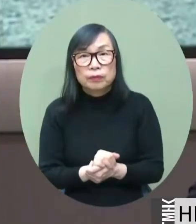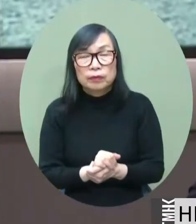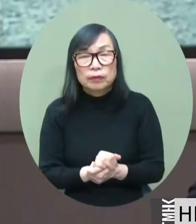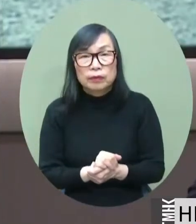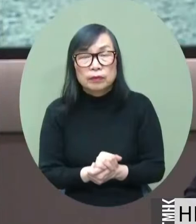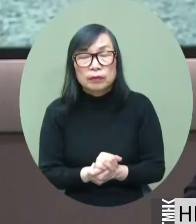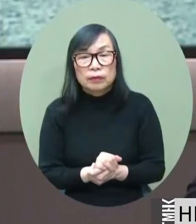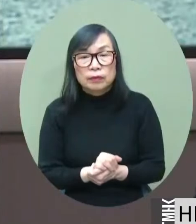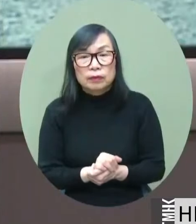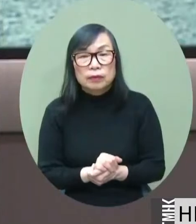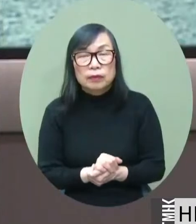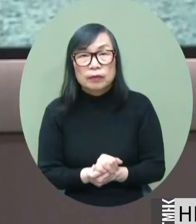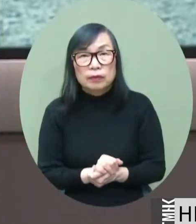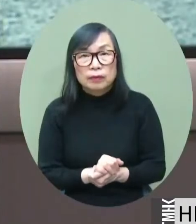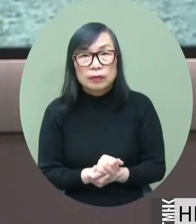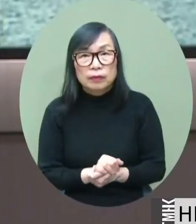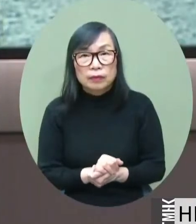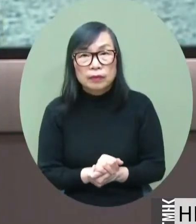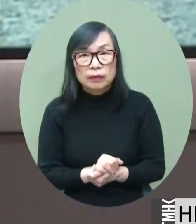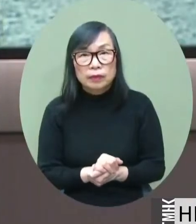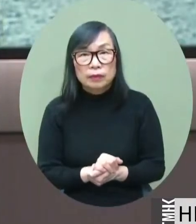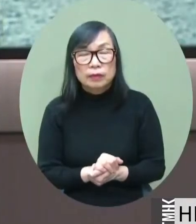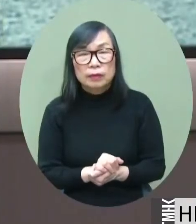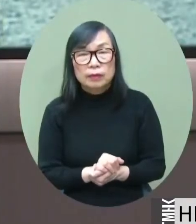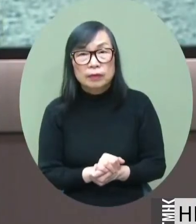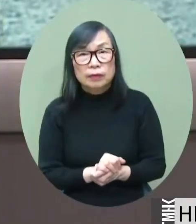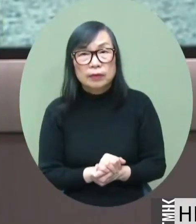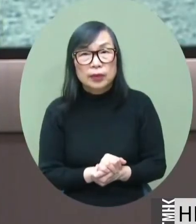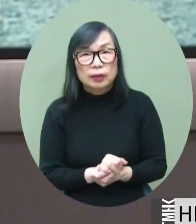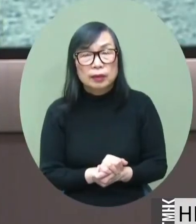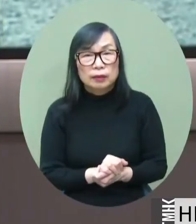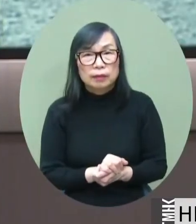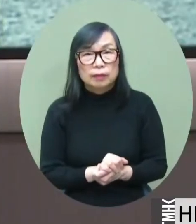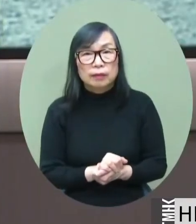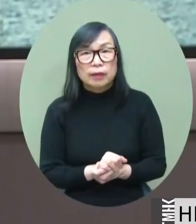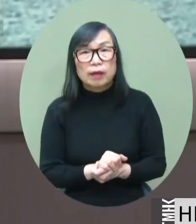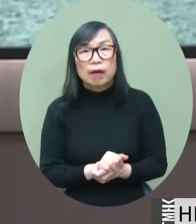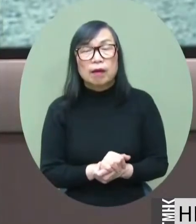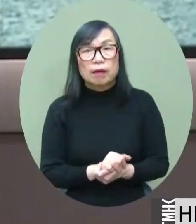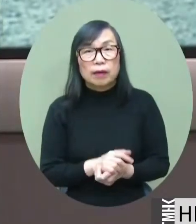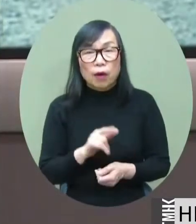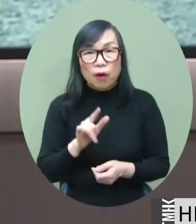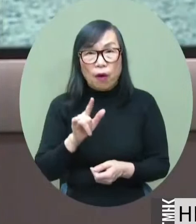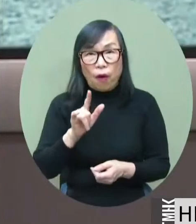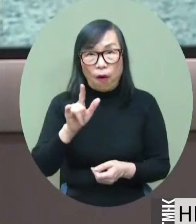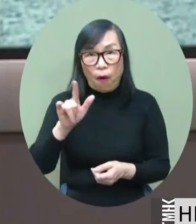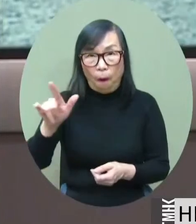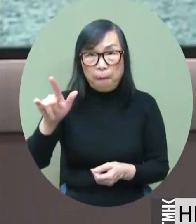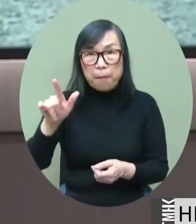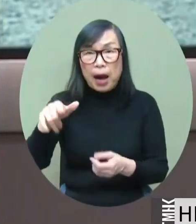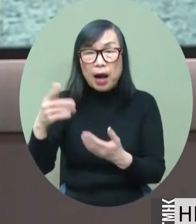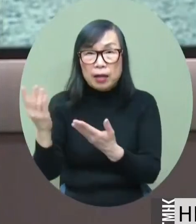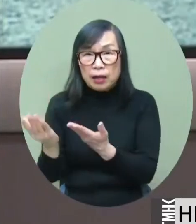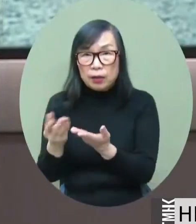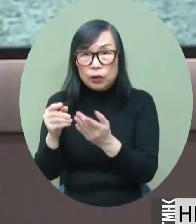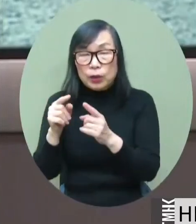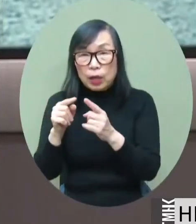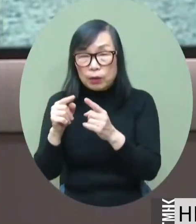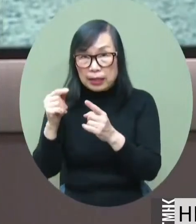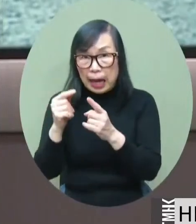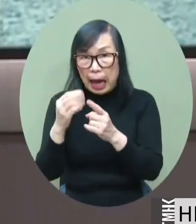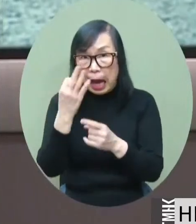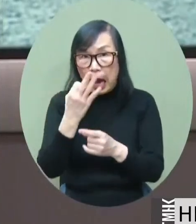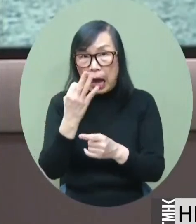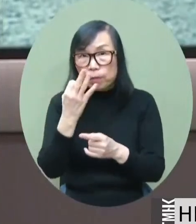will of the flight will have to be suspended from that particular destinations